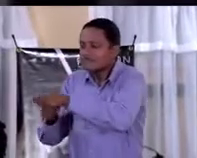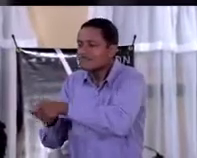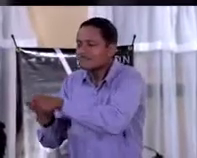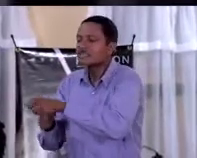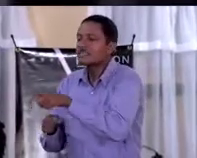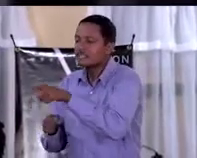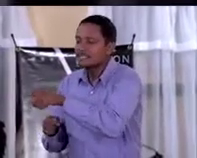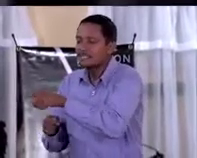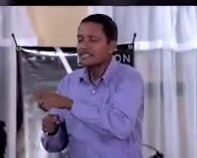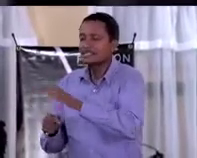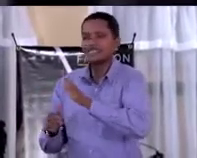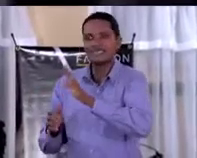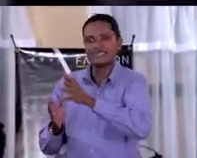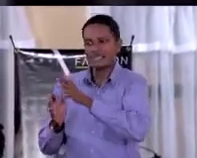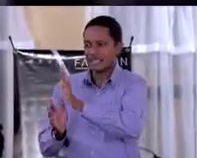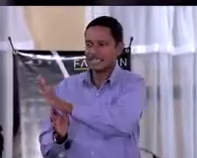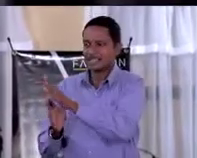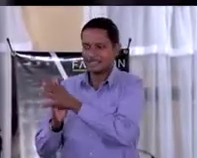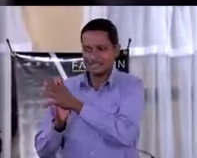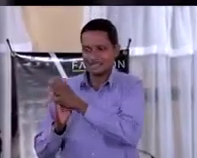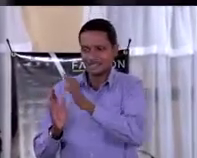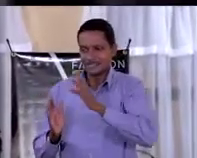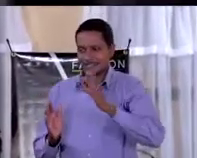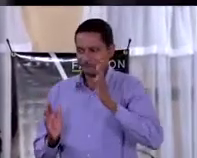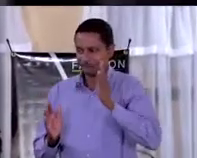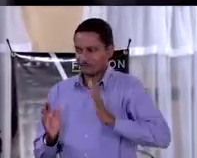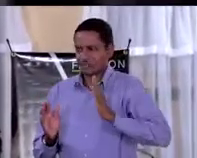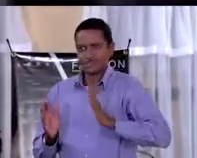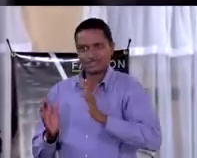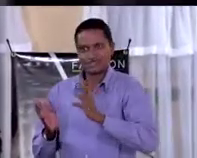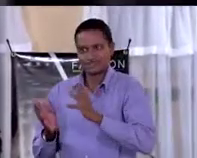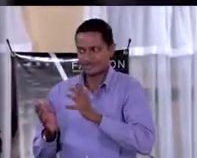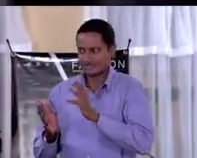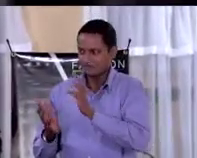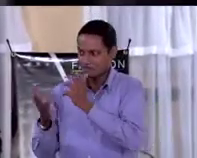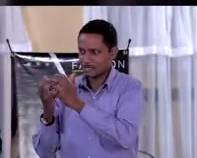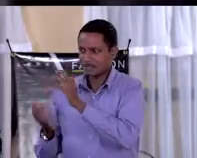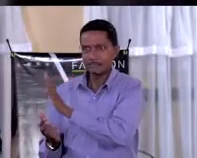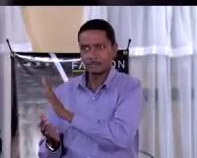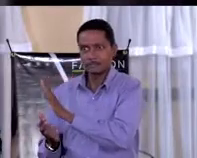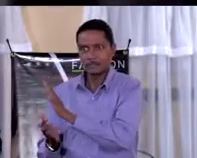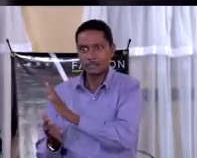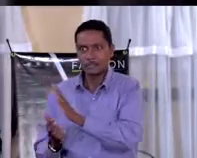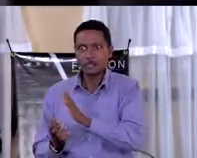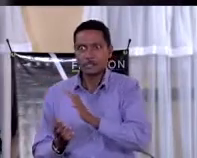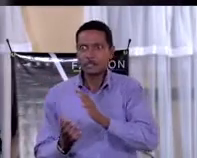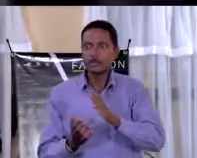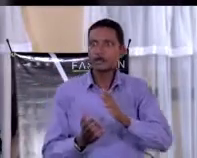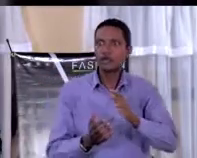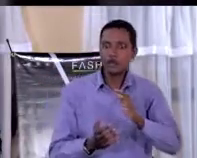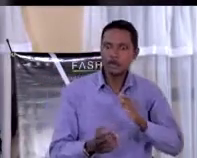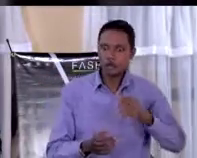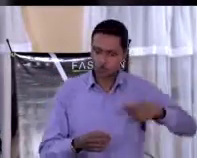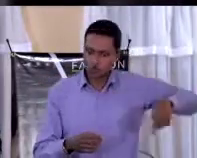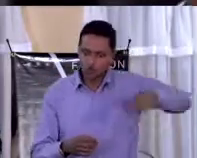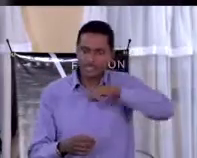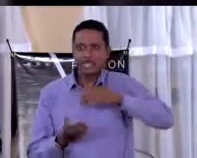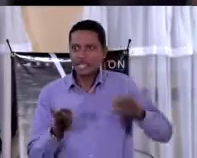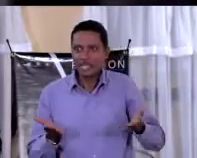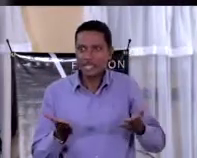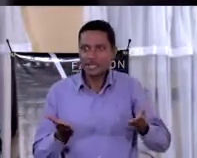in a style that is suitable to him and the country and everything. So that is what the style is. The style is not just in the clothes. It's